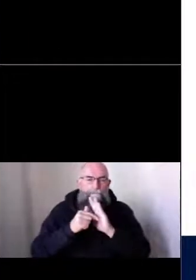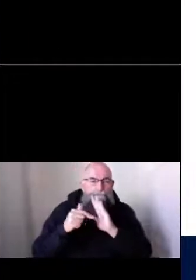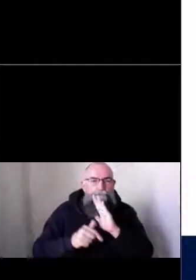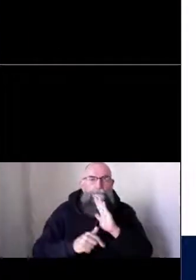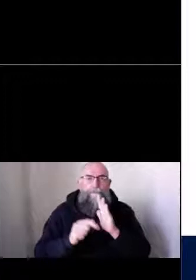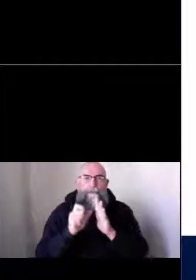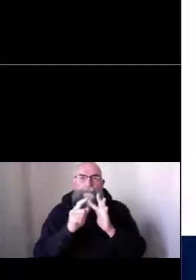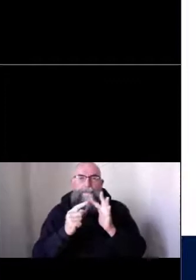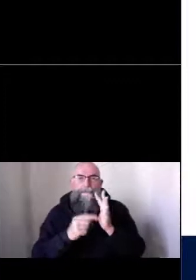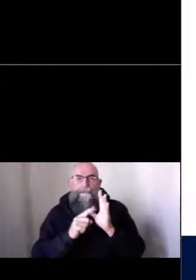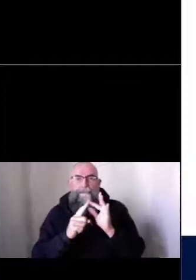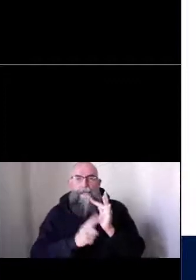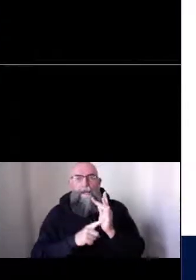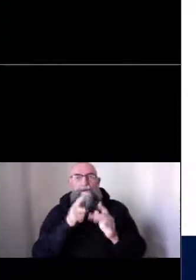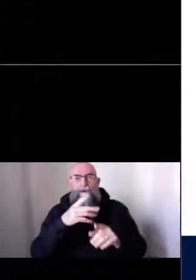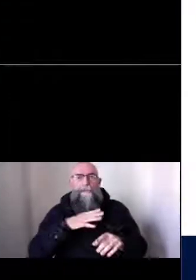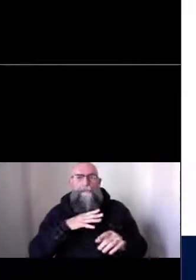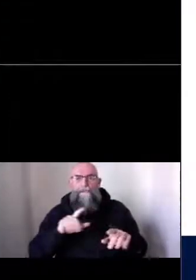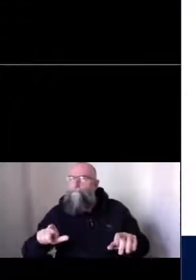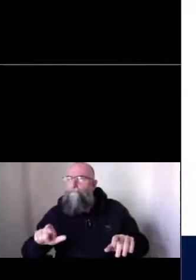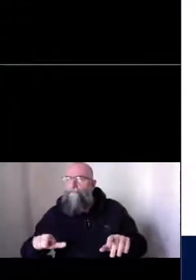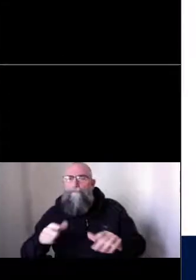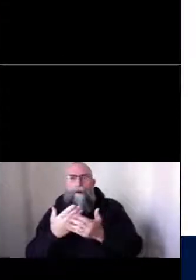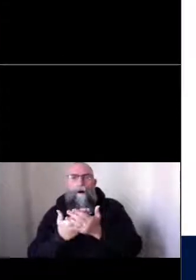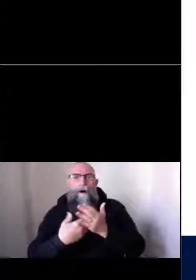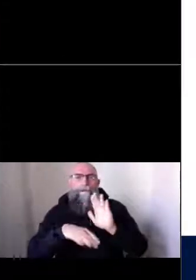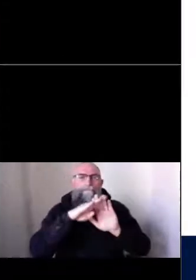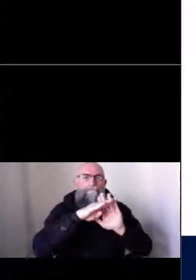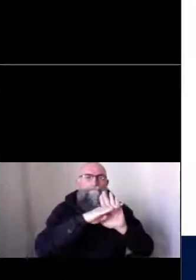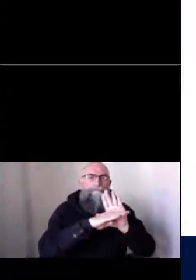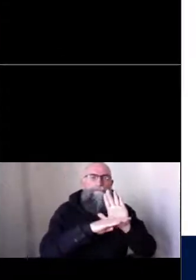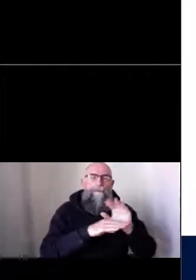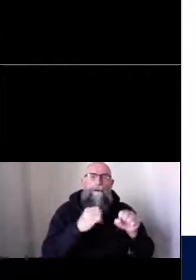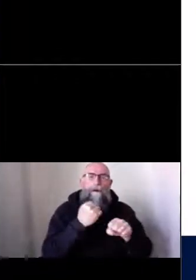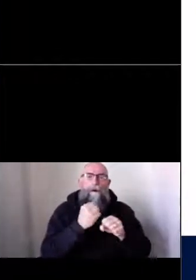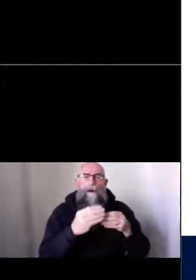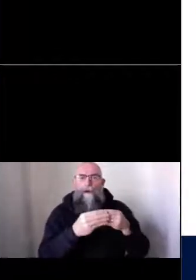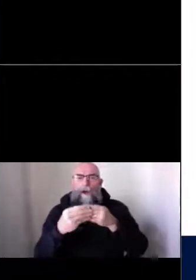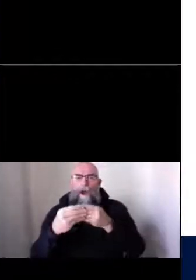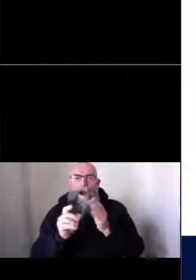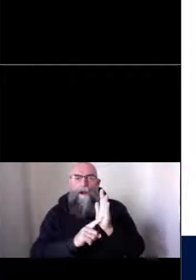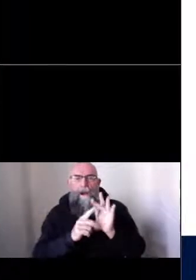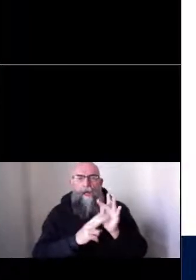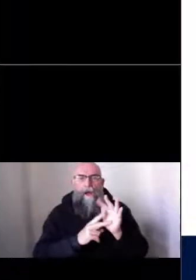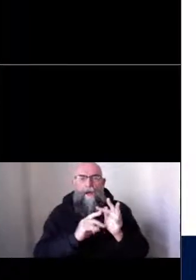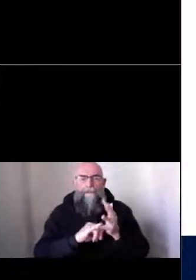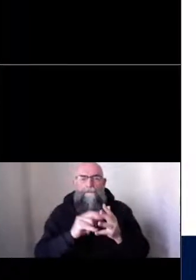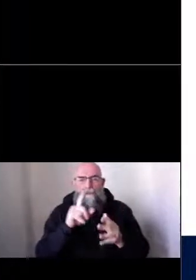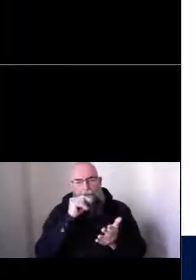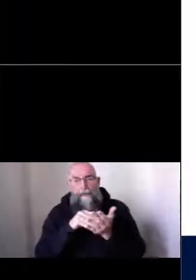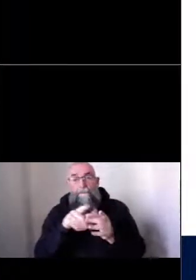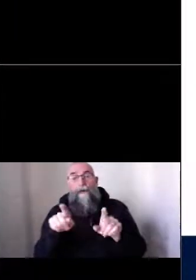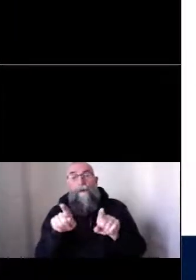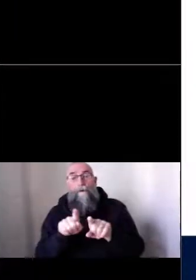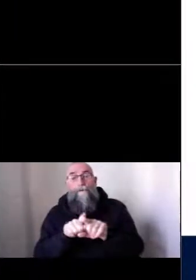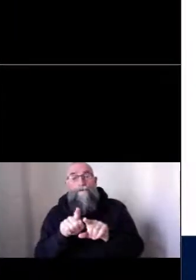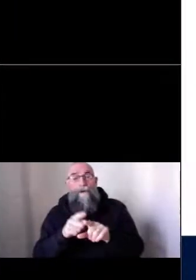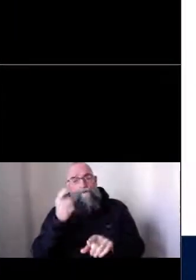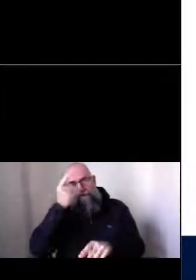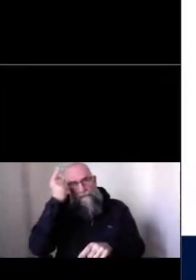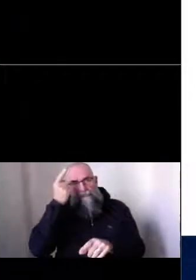in the guidelines, as well looking at the Creative Courier guidelines as well.